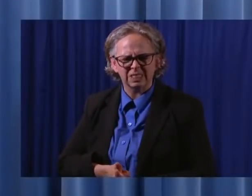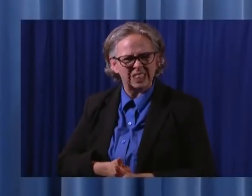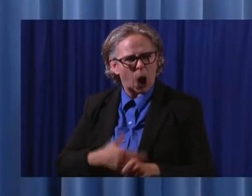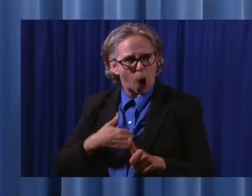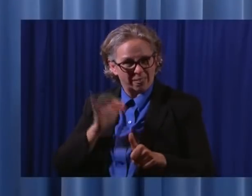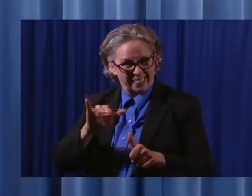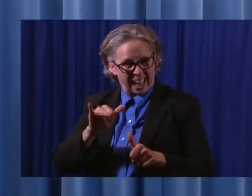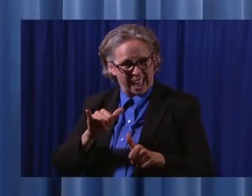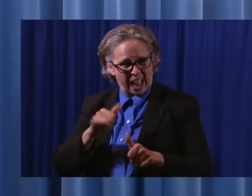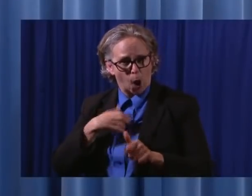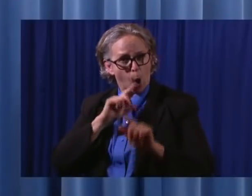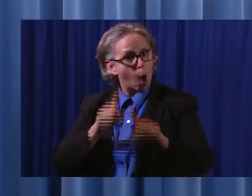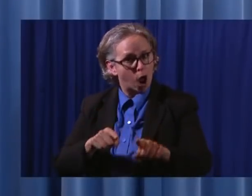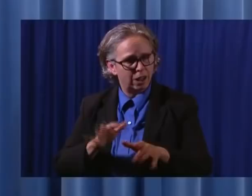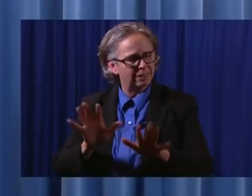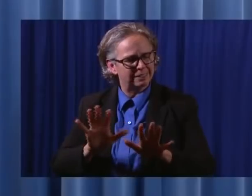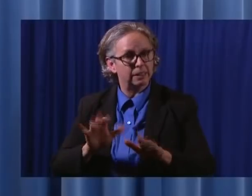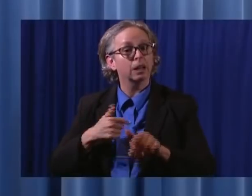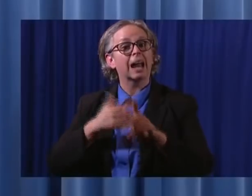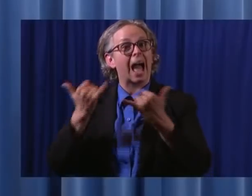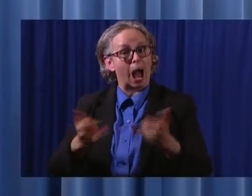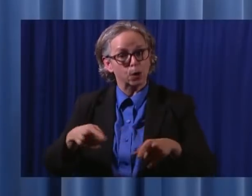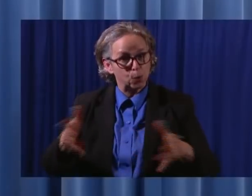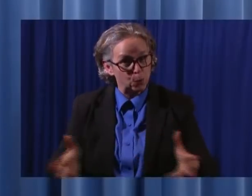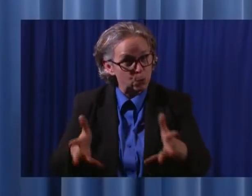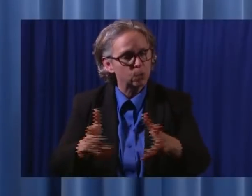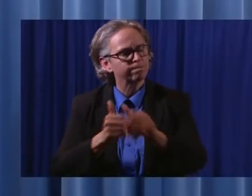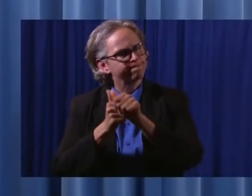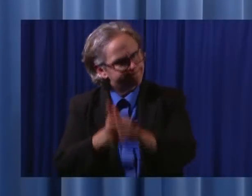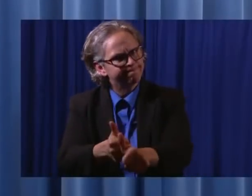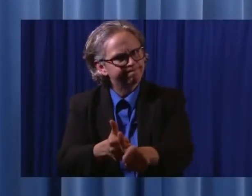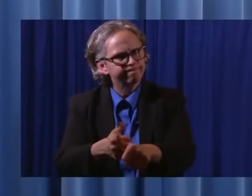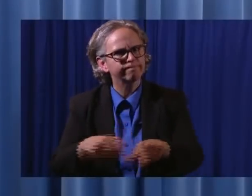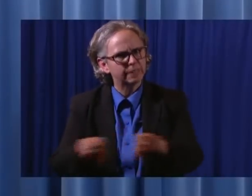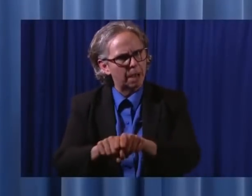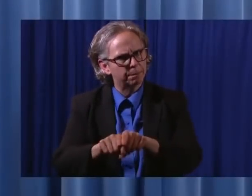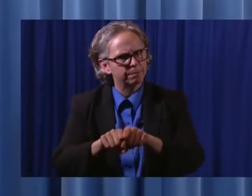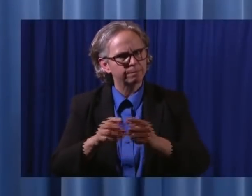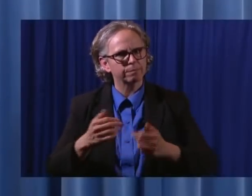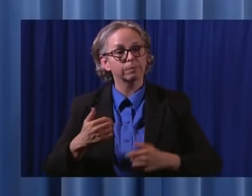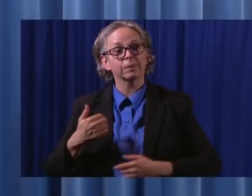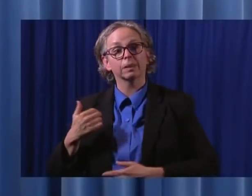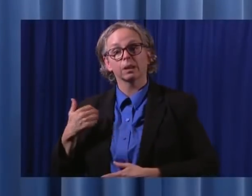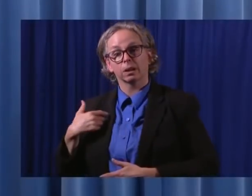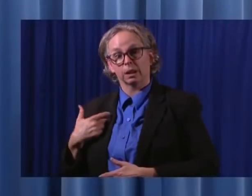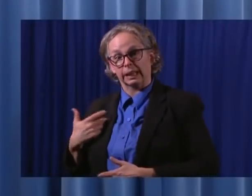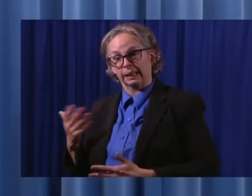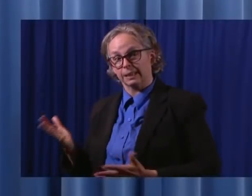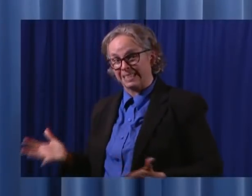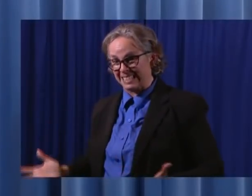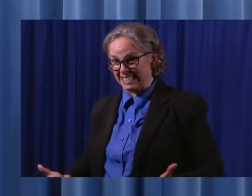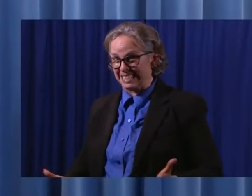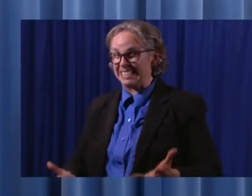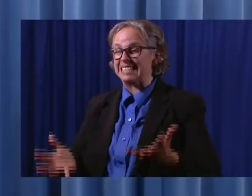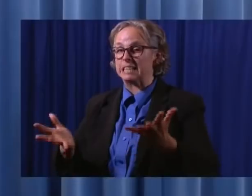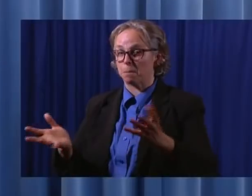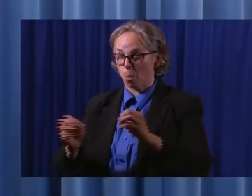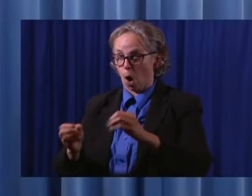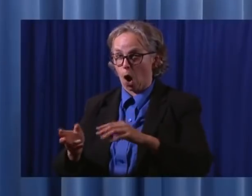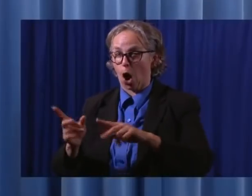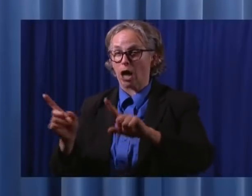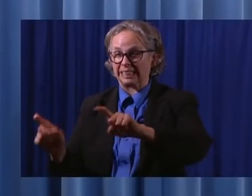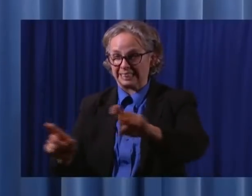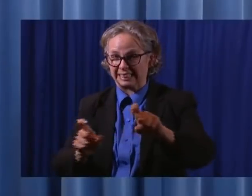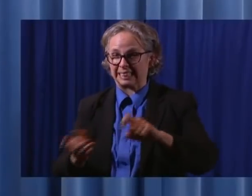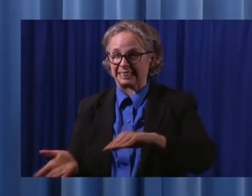we're gung-ho on the testing. We're pushing it just as much as I can, and our capacity is going up. We need